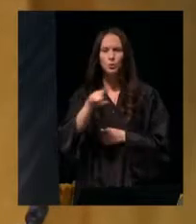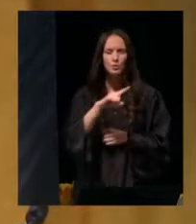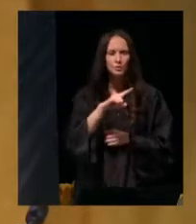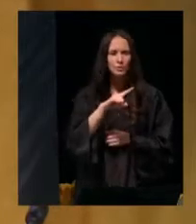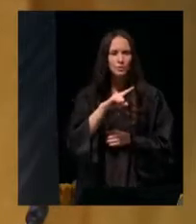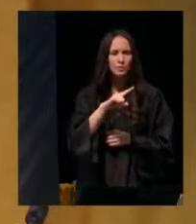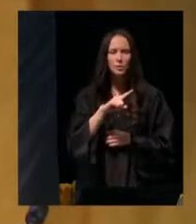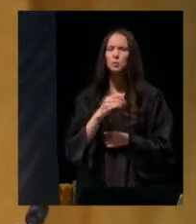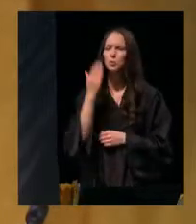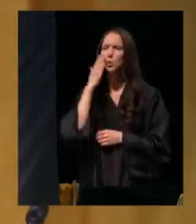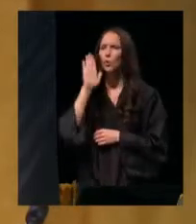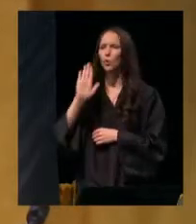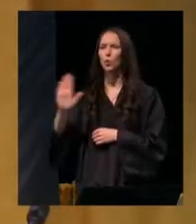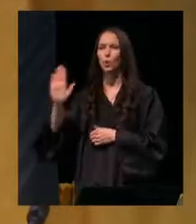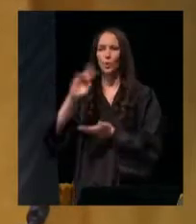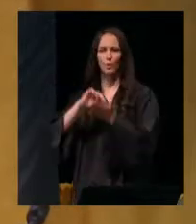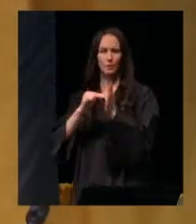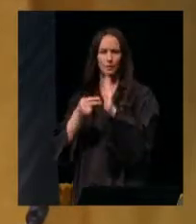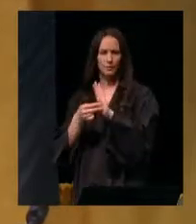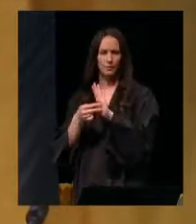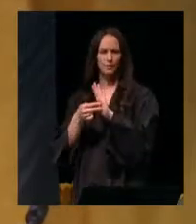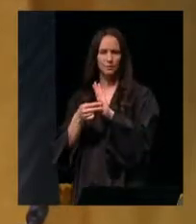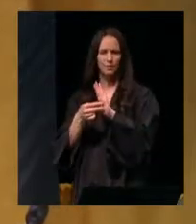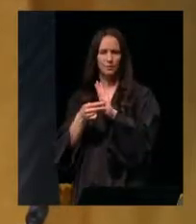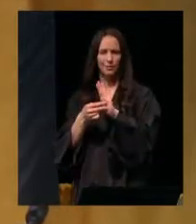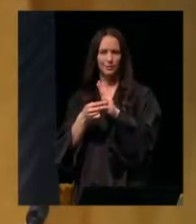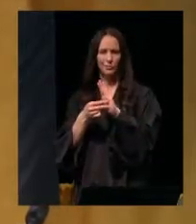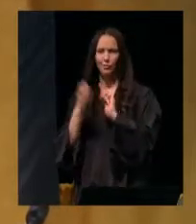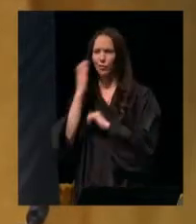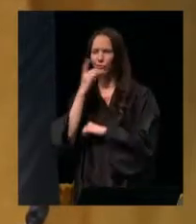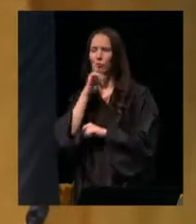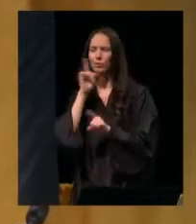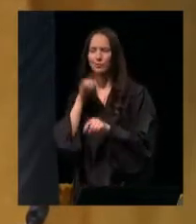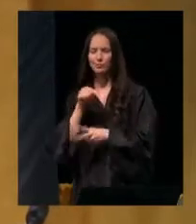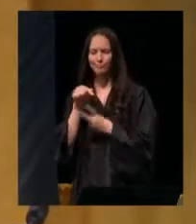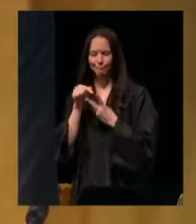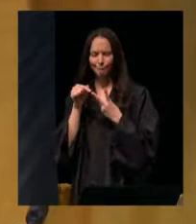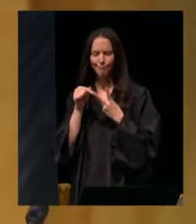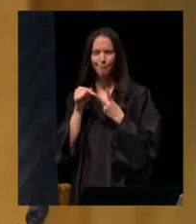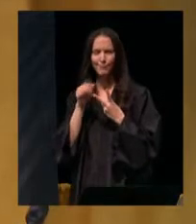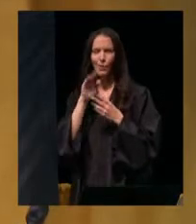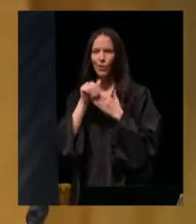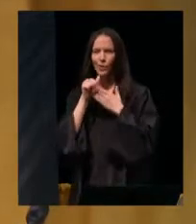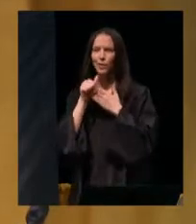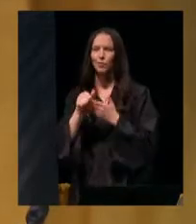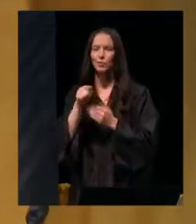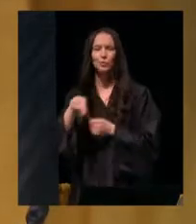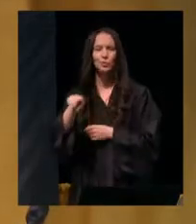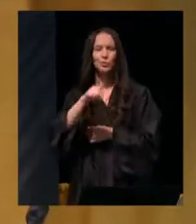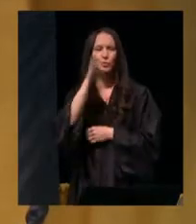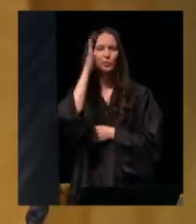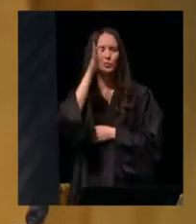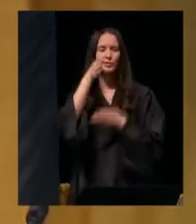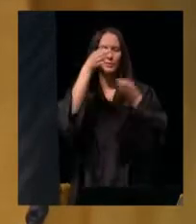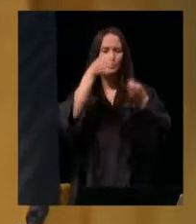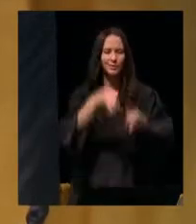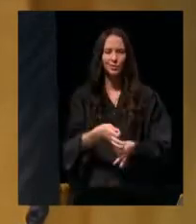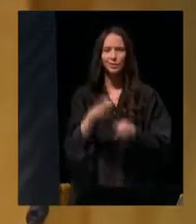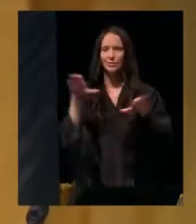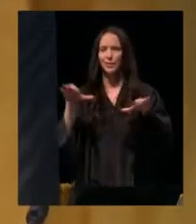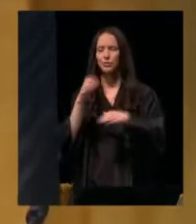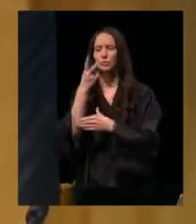know your purpose? By pursuing the answers to these questions, will guide you into your future decisions and